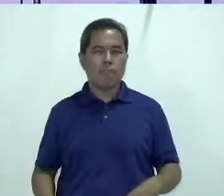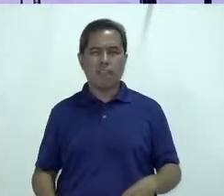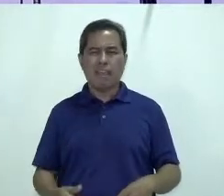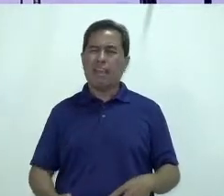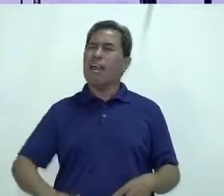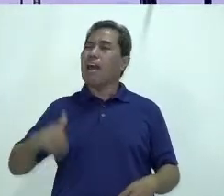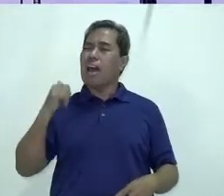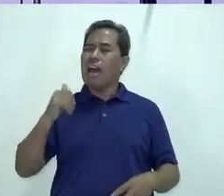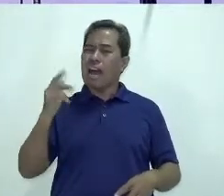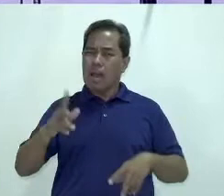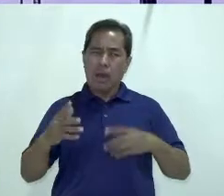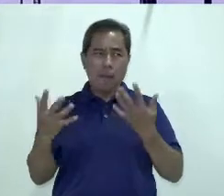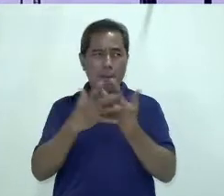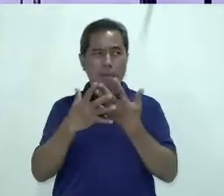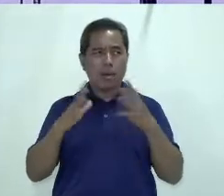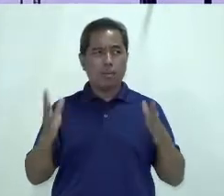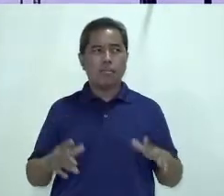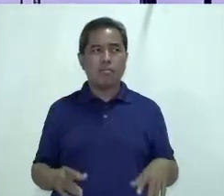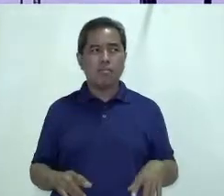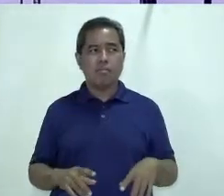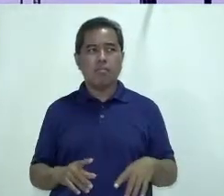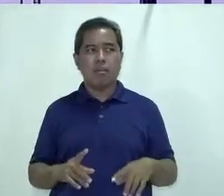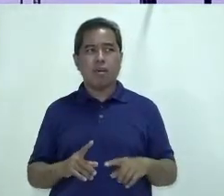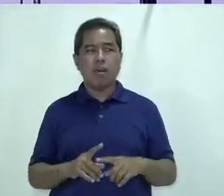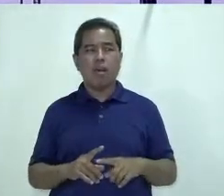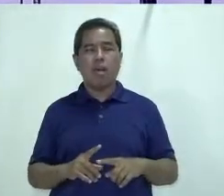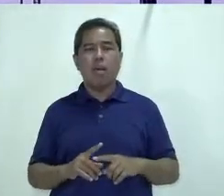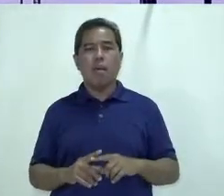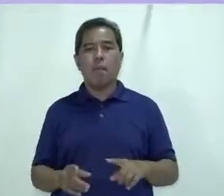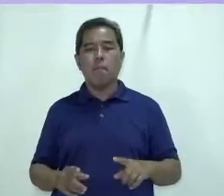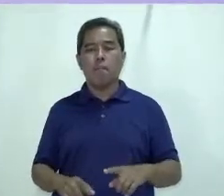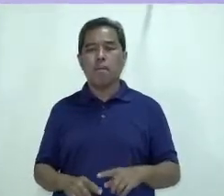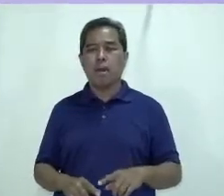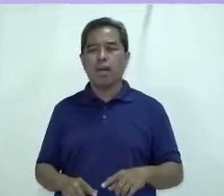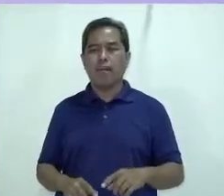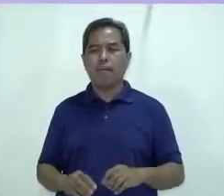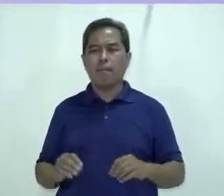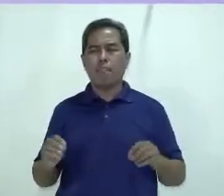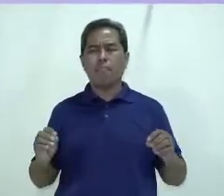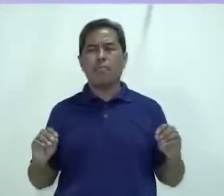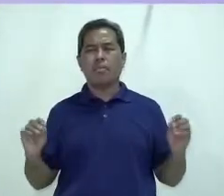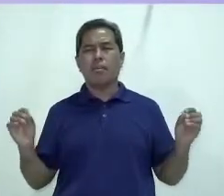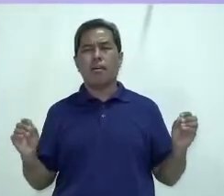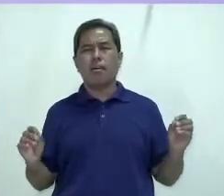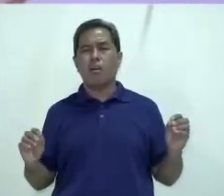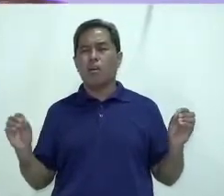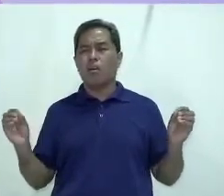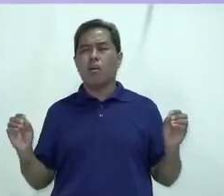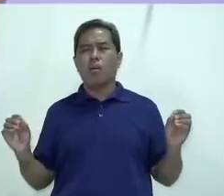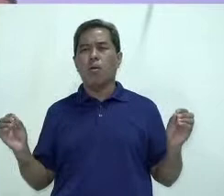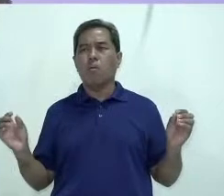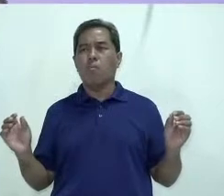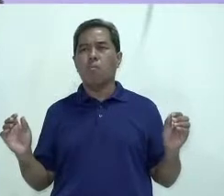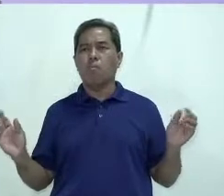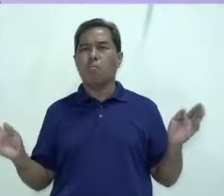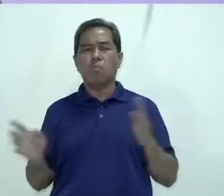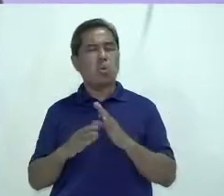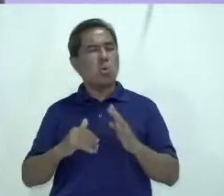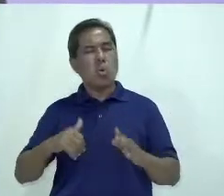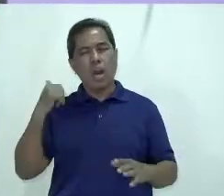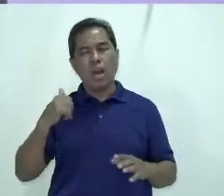well, but none of them knew Jesus. None of them knew God the way that Paul and Silas knew